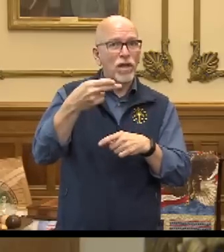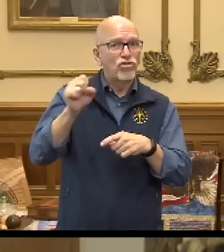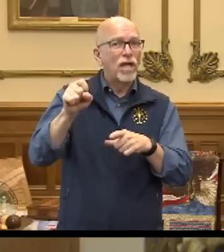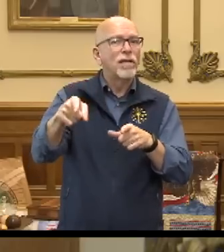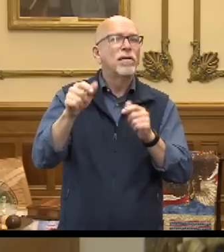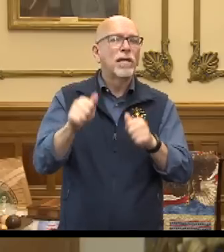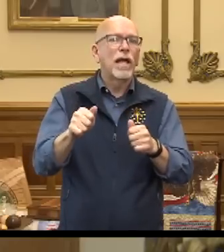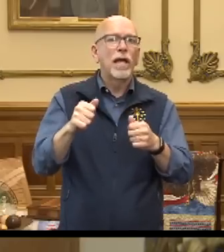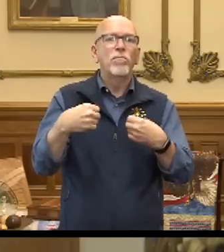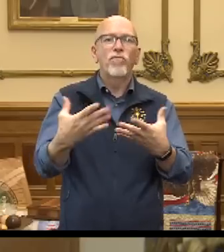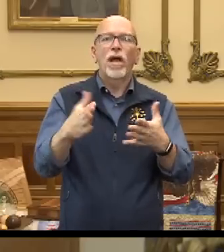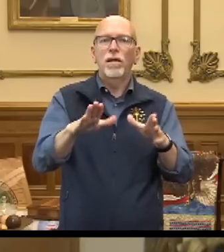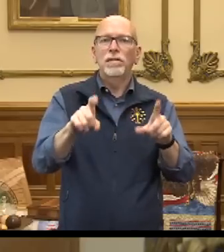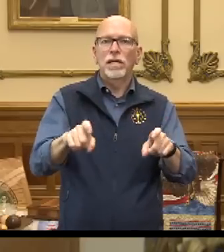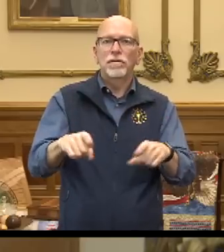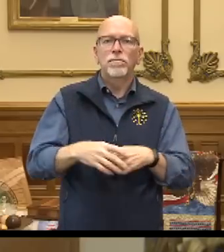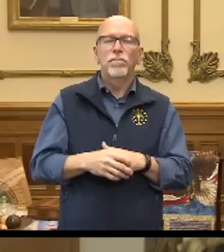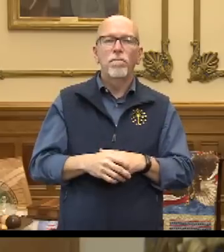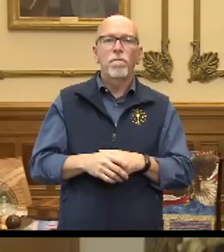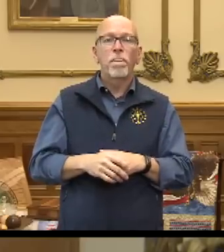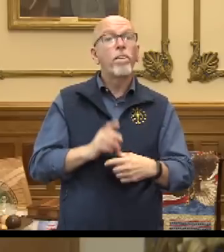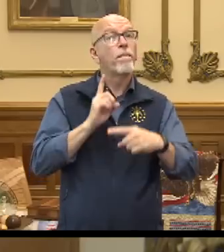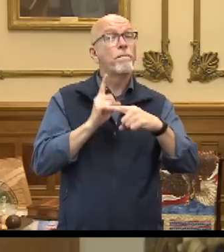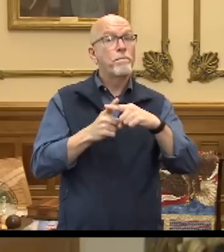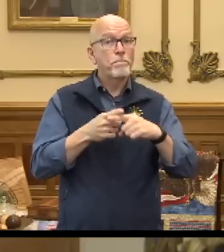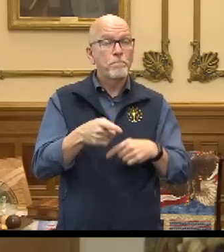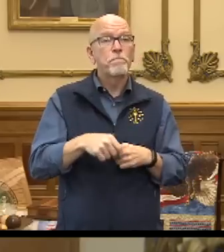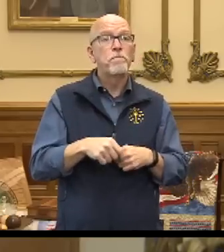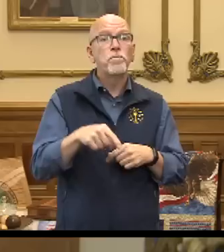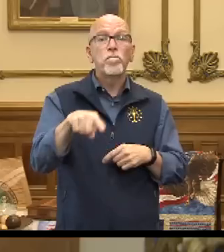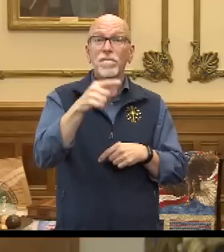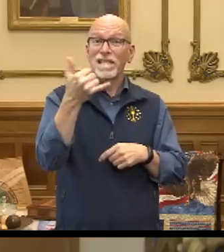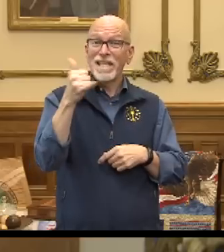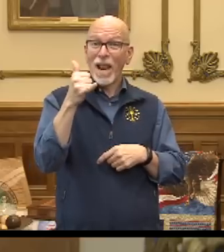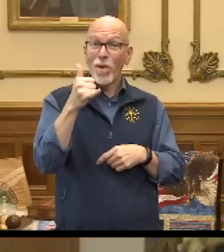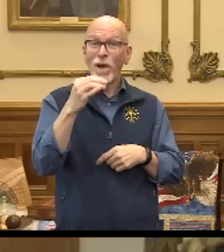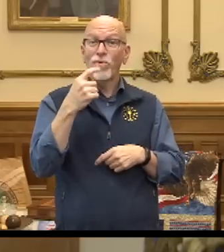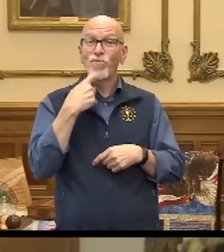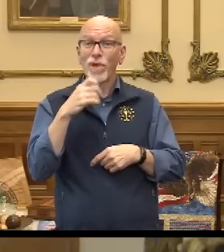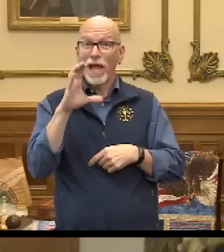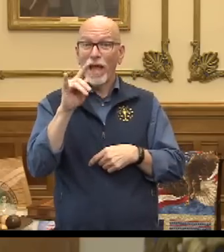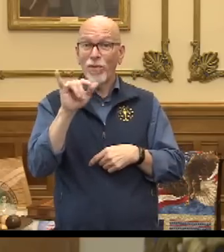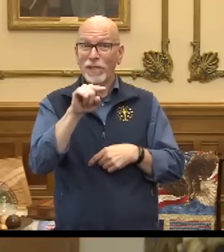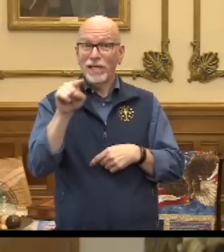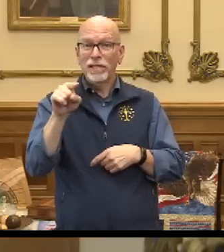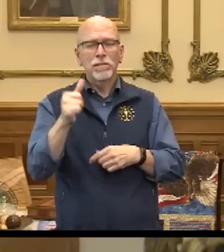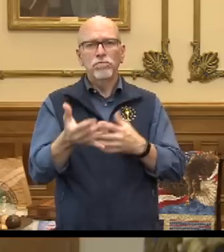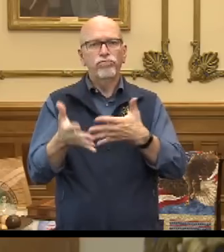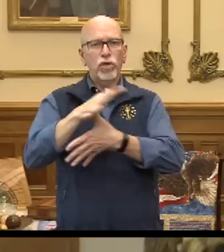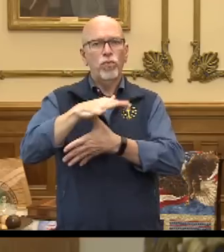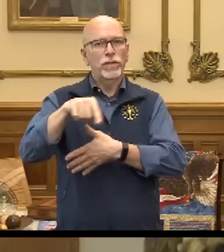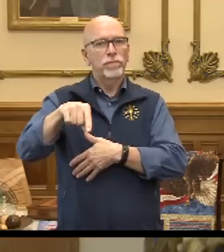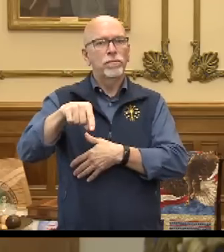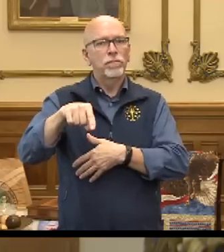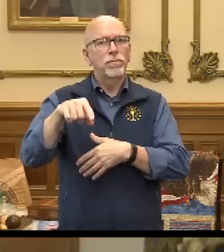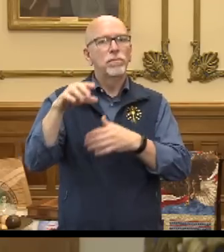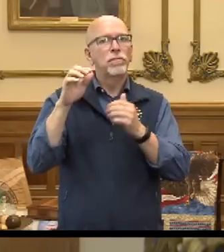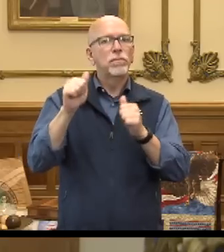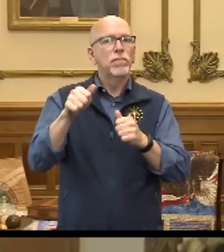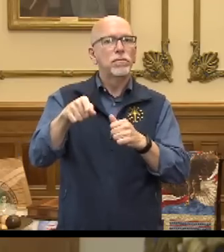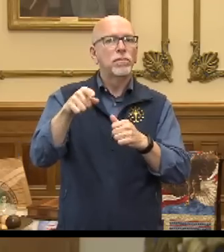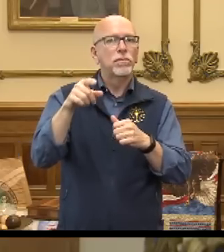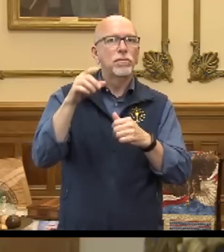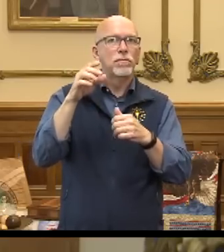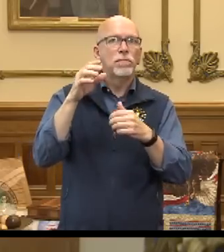provide that testing. Additionally, facilities who are in yellow and red counties are being prioritized to be provided Abbott Bionex